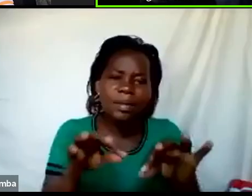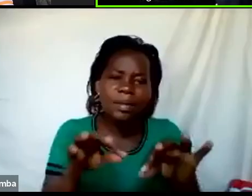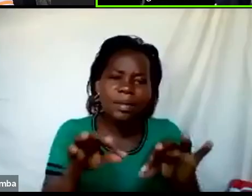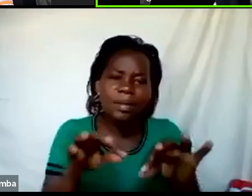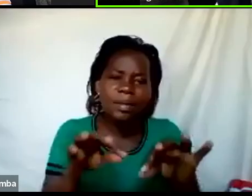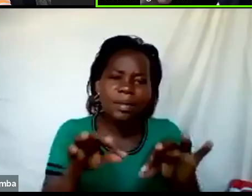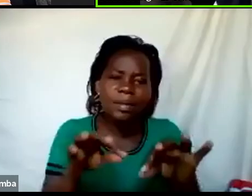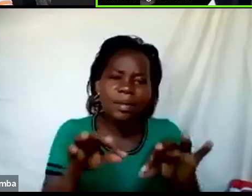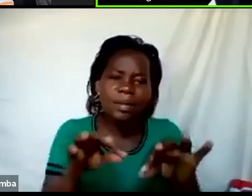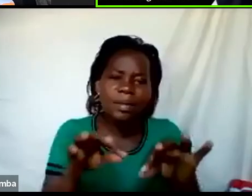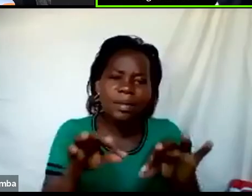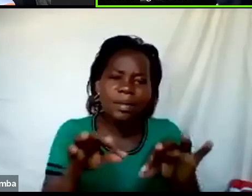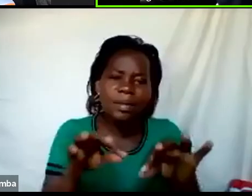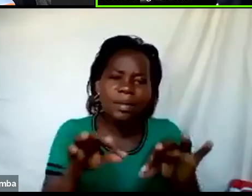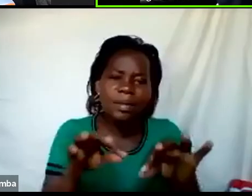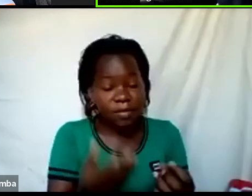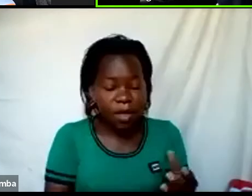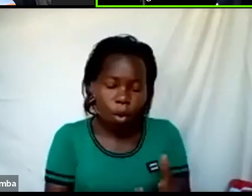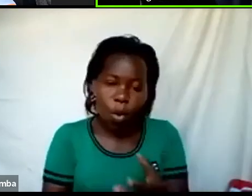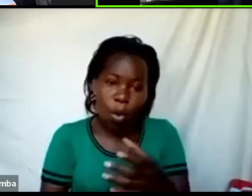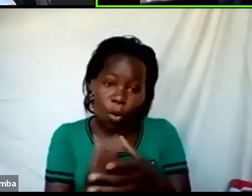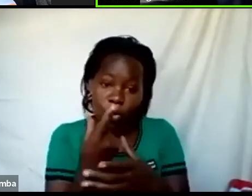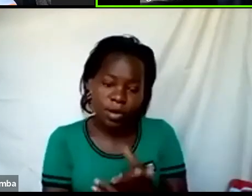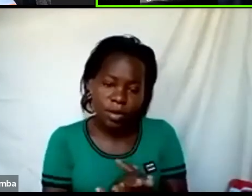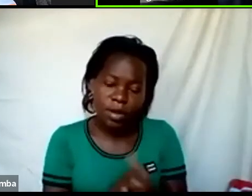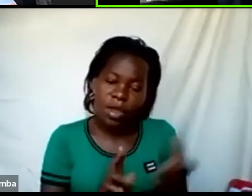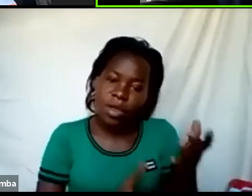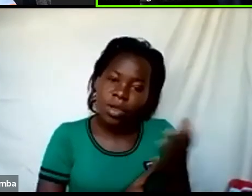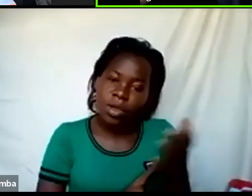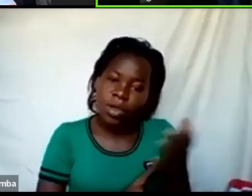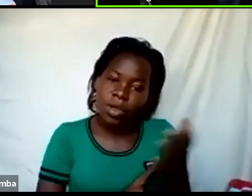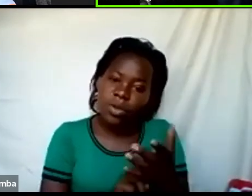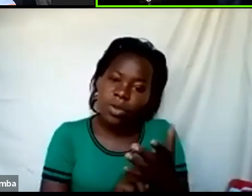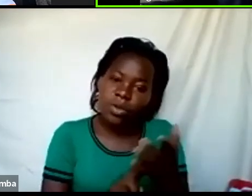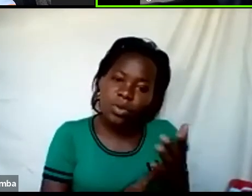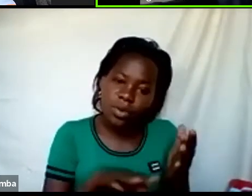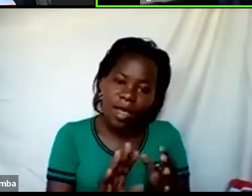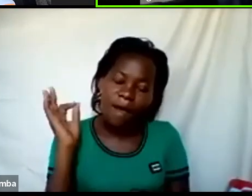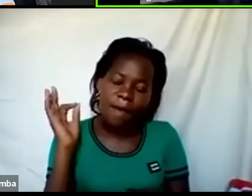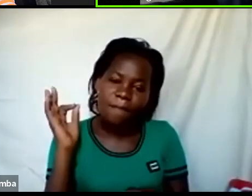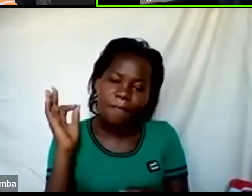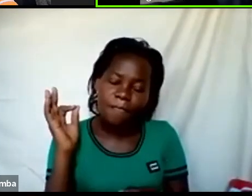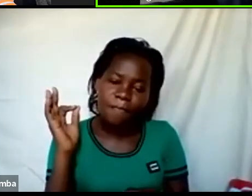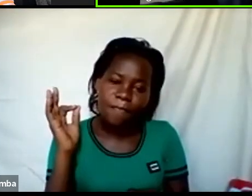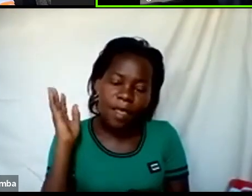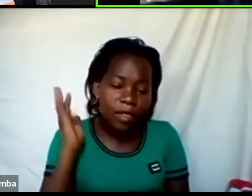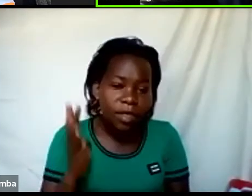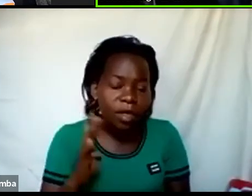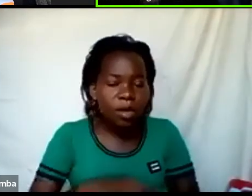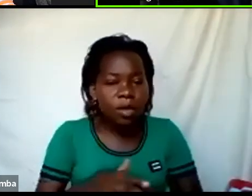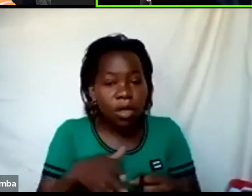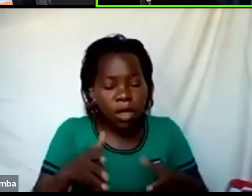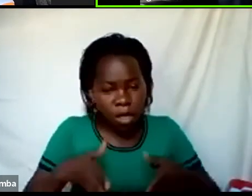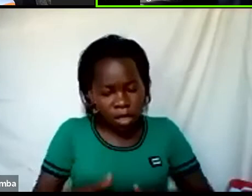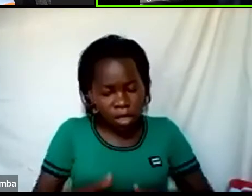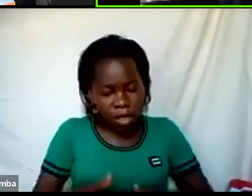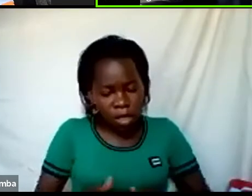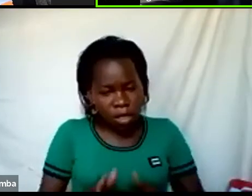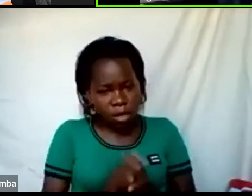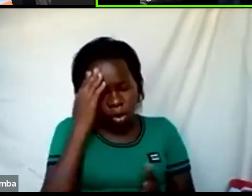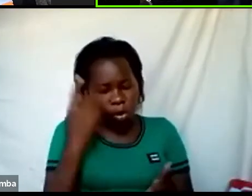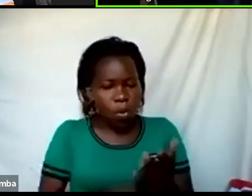opportunity to use their facilities to produce your product as you figure out what it takes to make it better. If you use